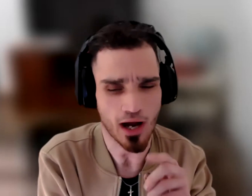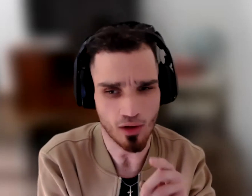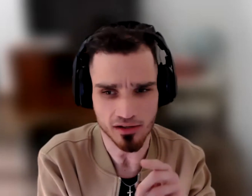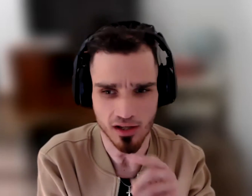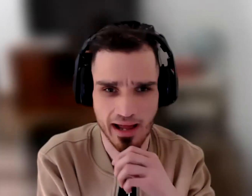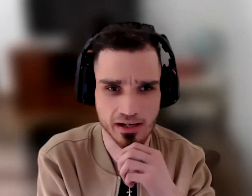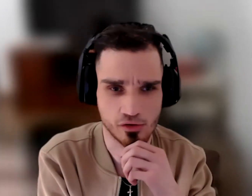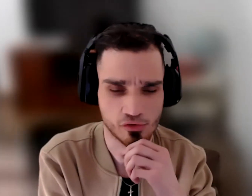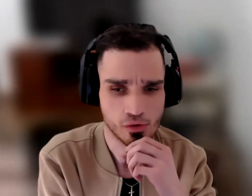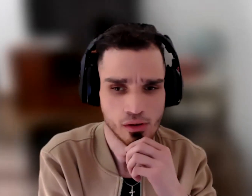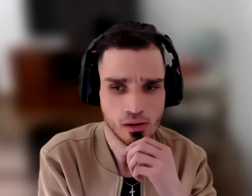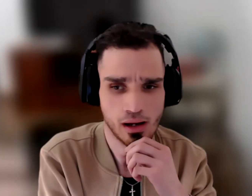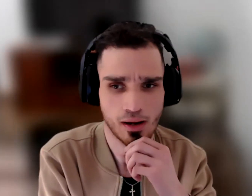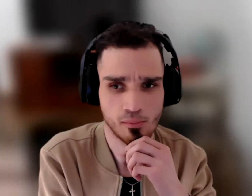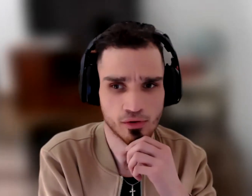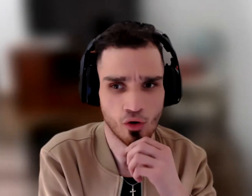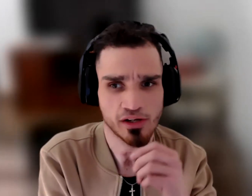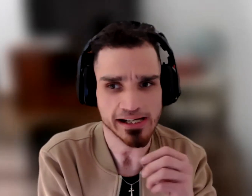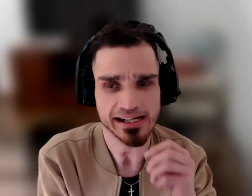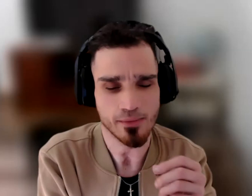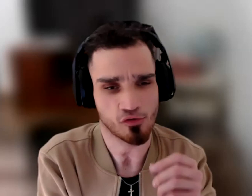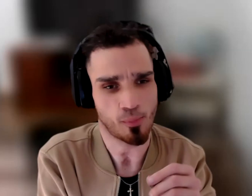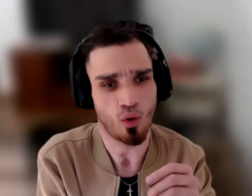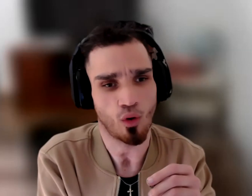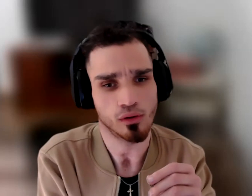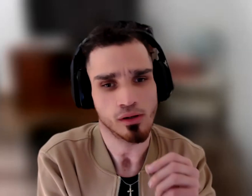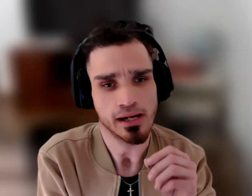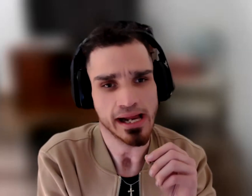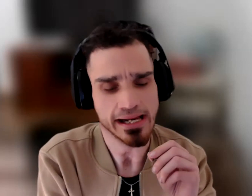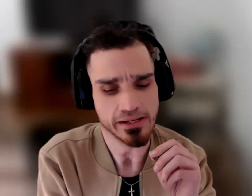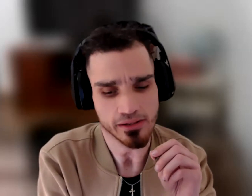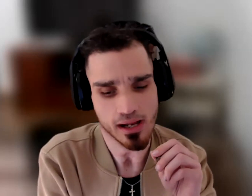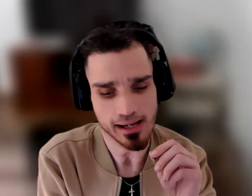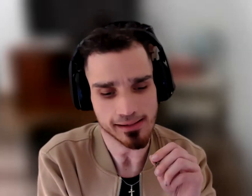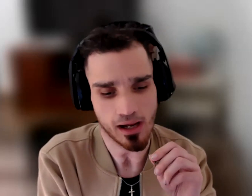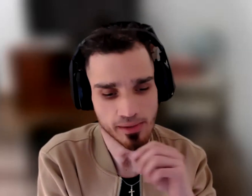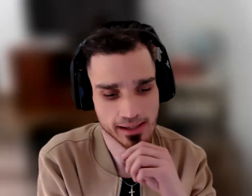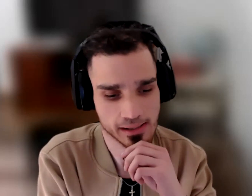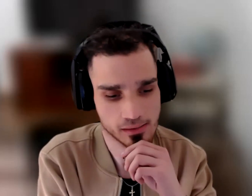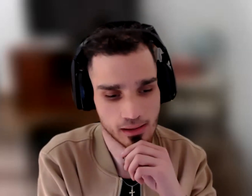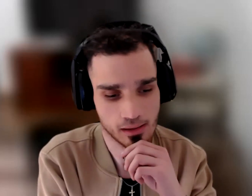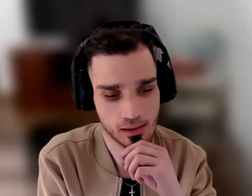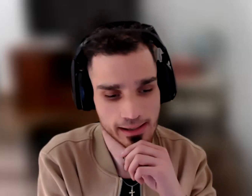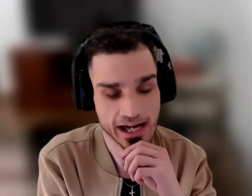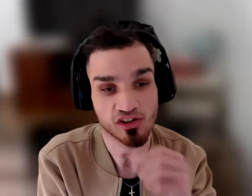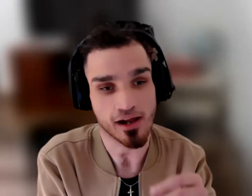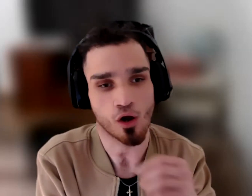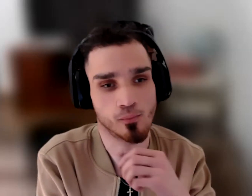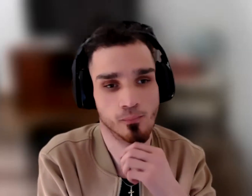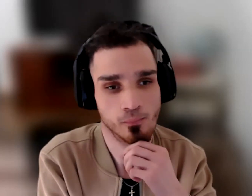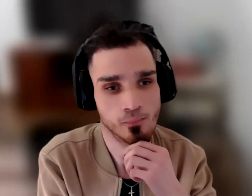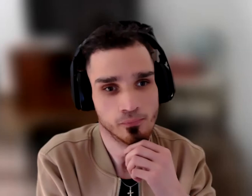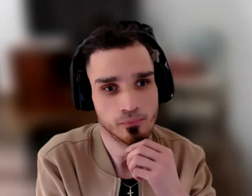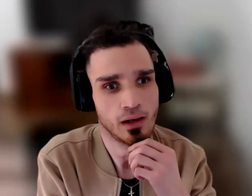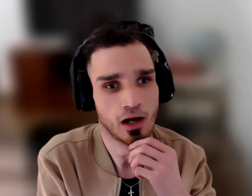the highlight to that is because he didn't get the support, he ended up in an aged care